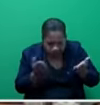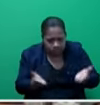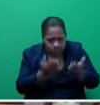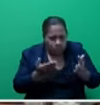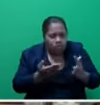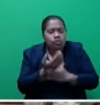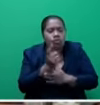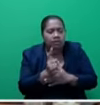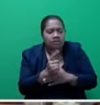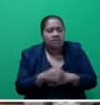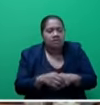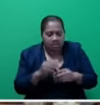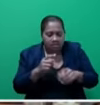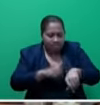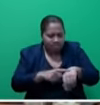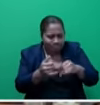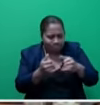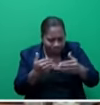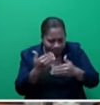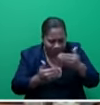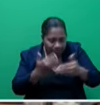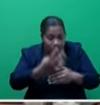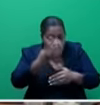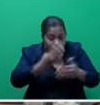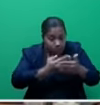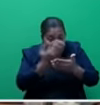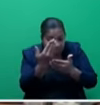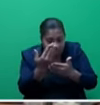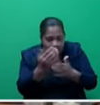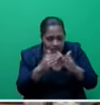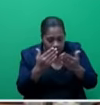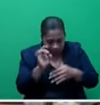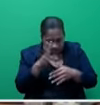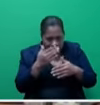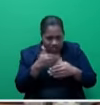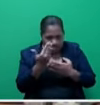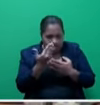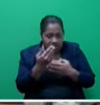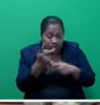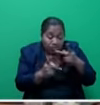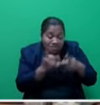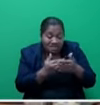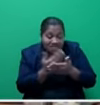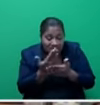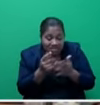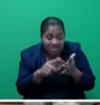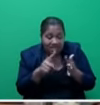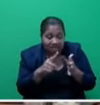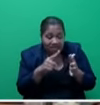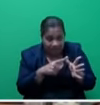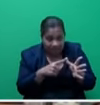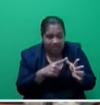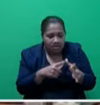timeline for the EIA screening applications from 14 days to 10 days, EIA processing timeline from 30 days to 20 days,